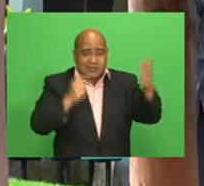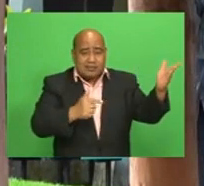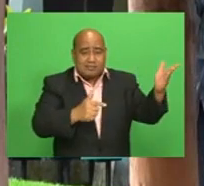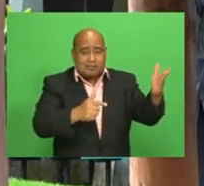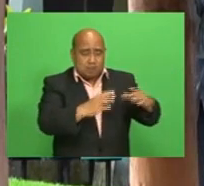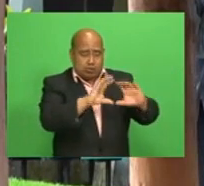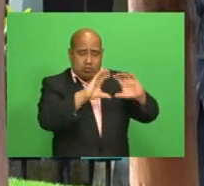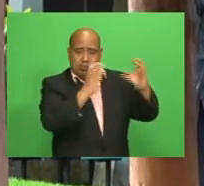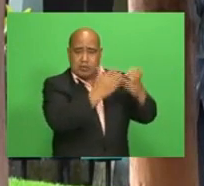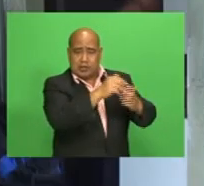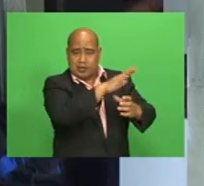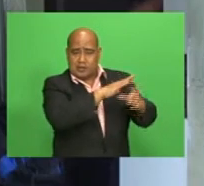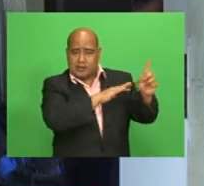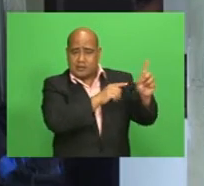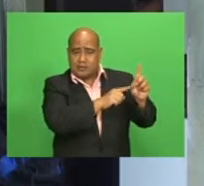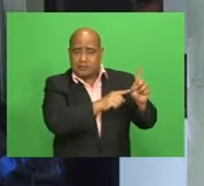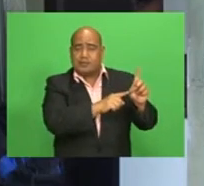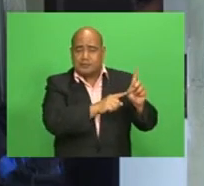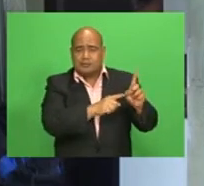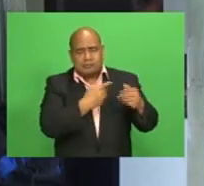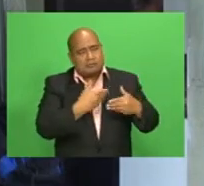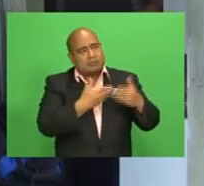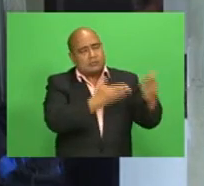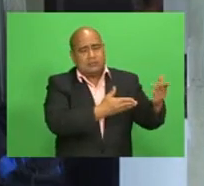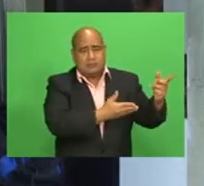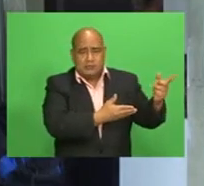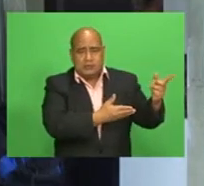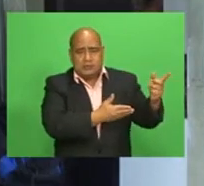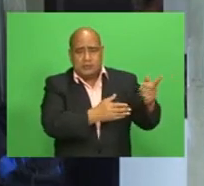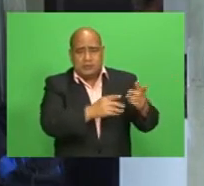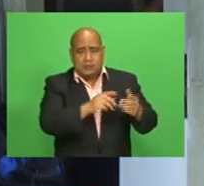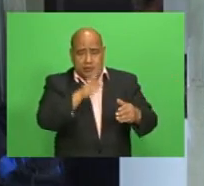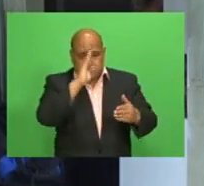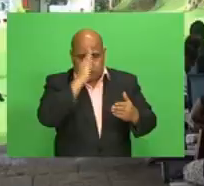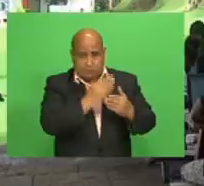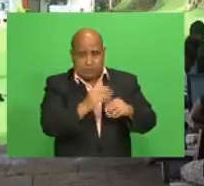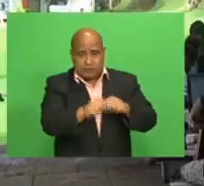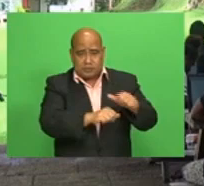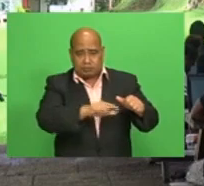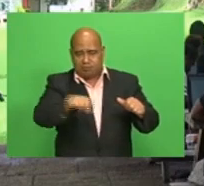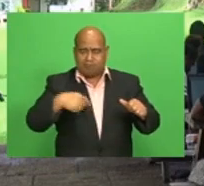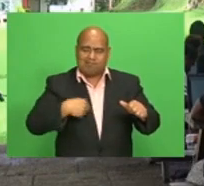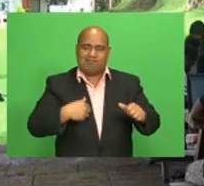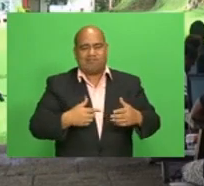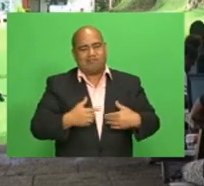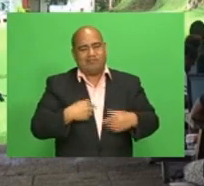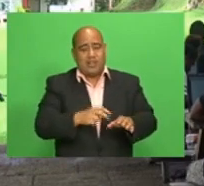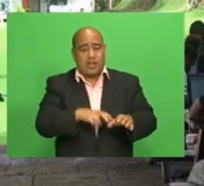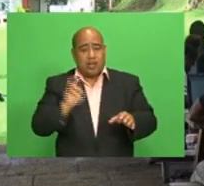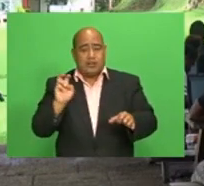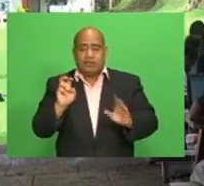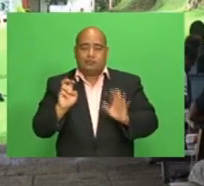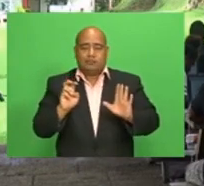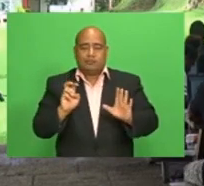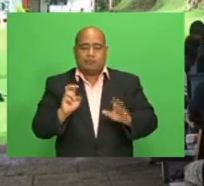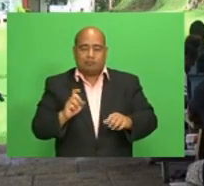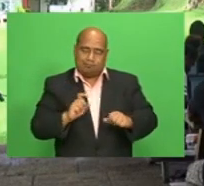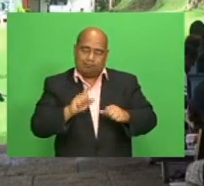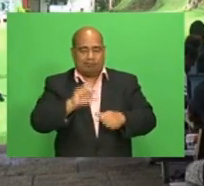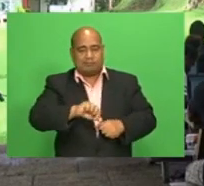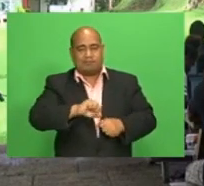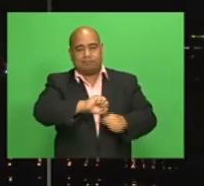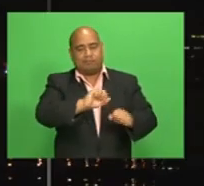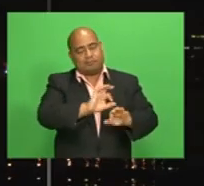Students' Association say they will not step back from participating in peaceful demonstrations. Venina Rakautonga,